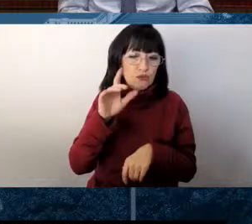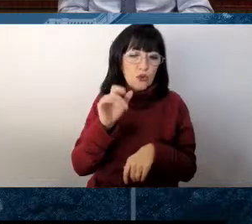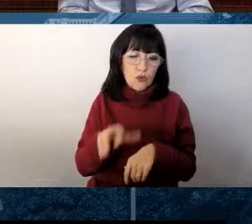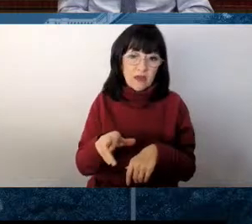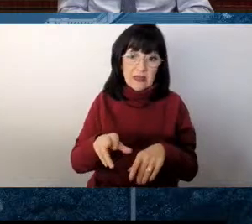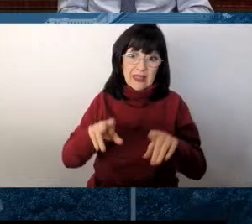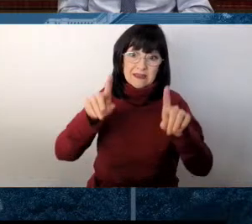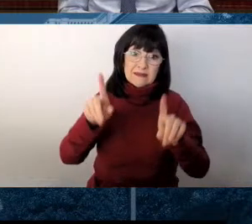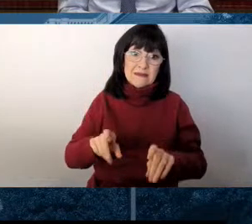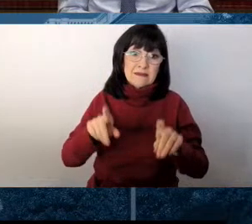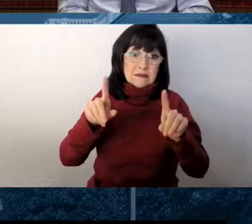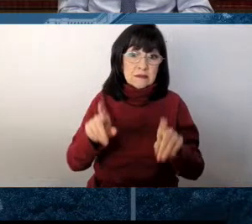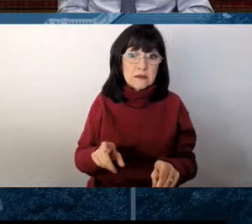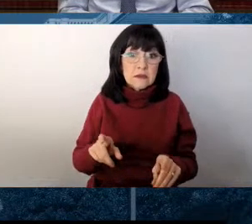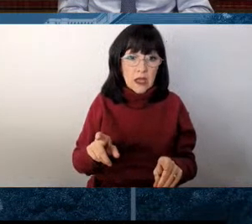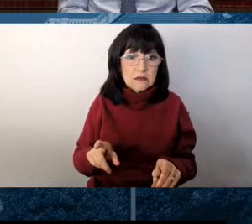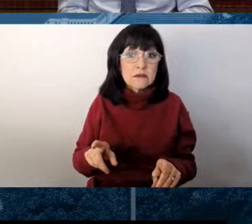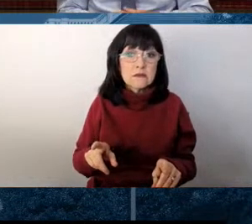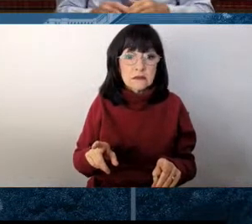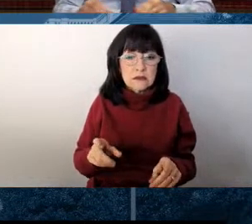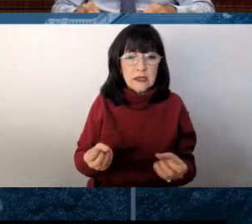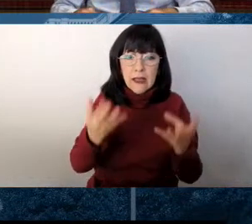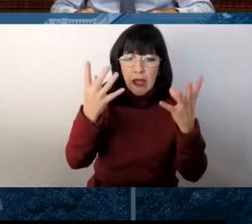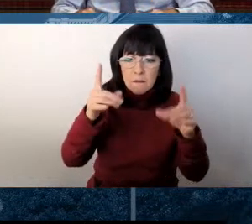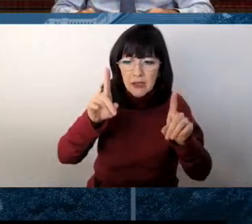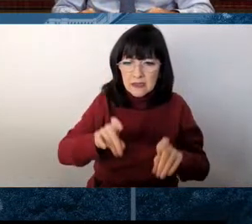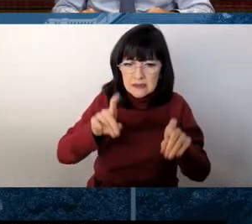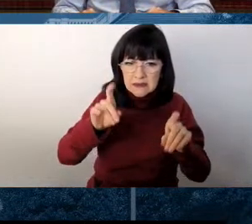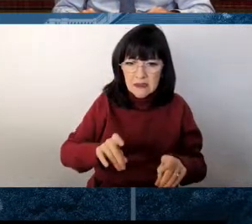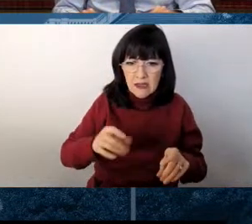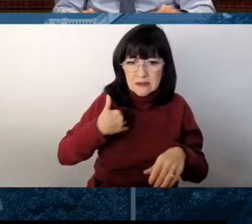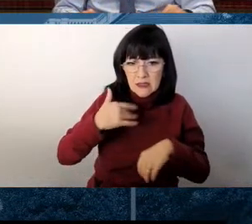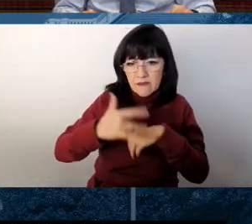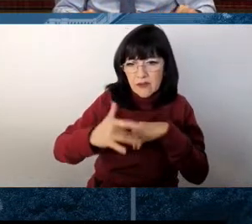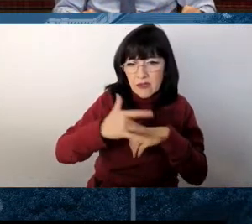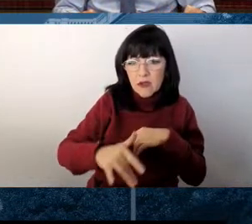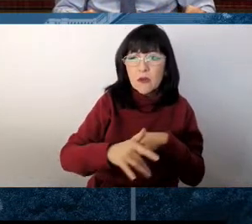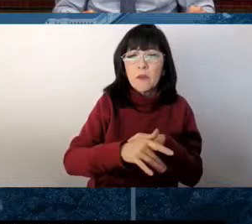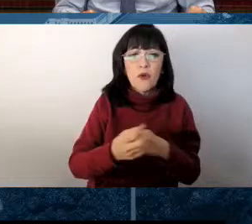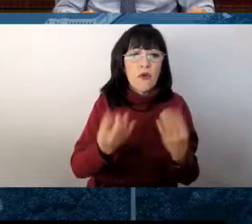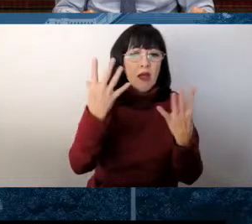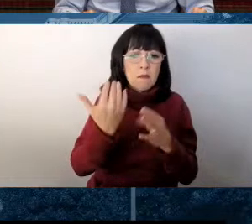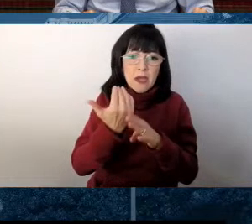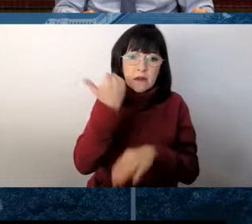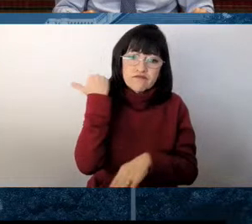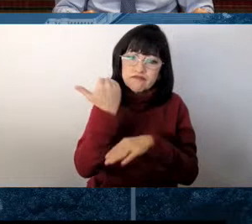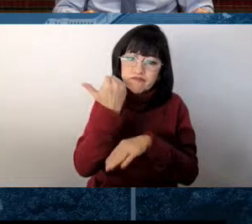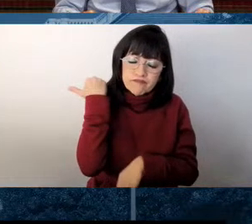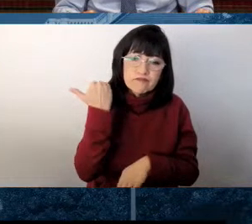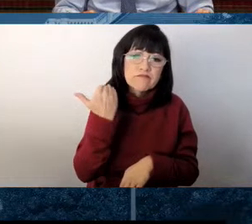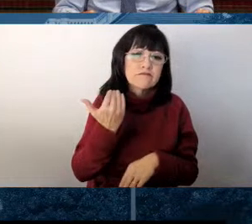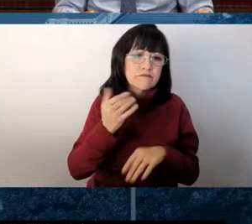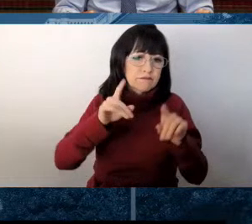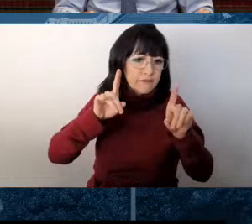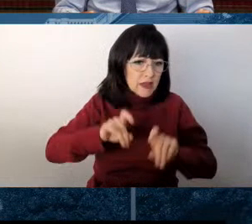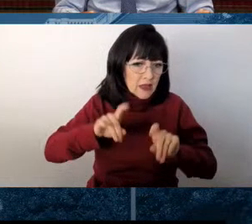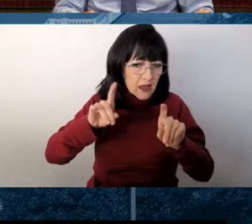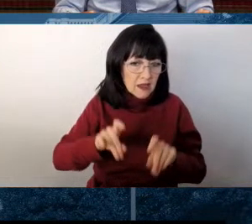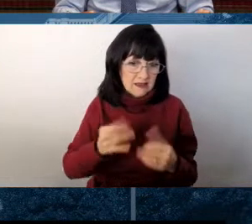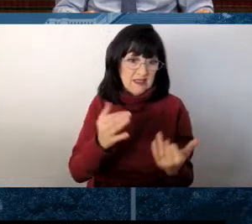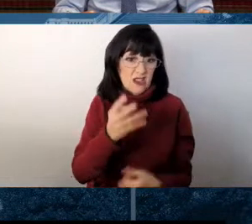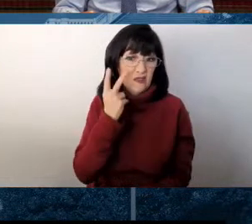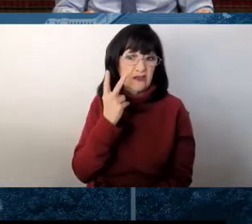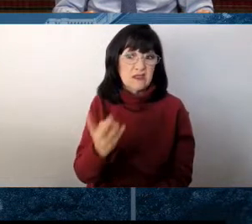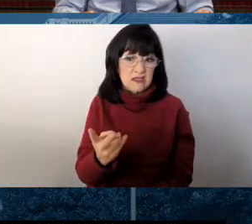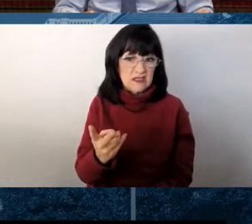there, the daily testing performance, where you can see we've reached the peak now